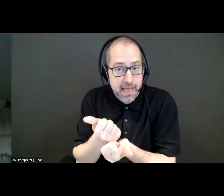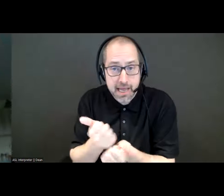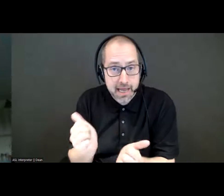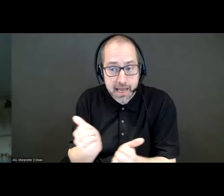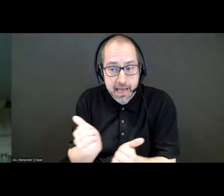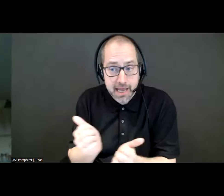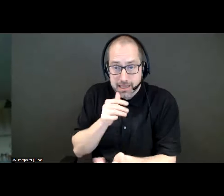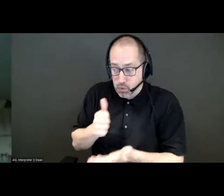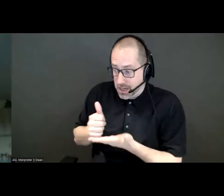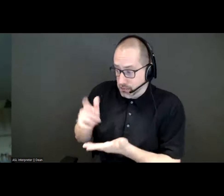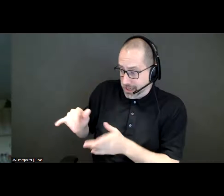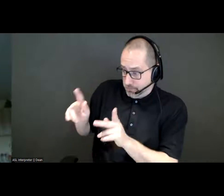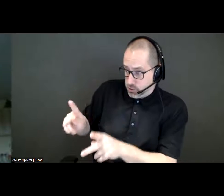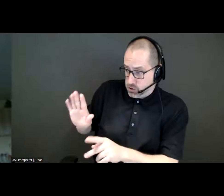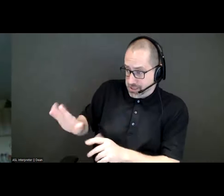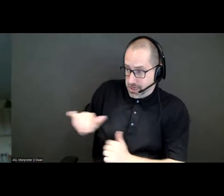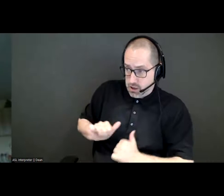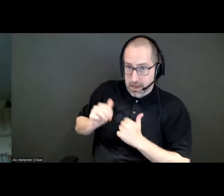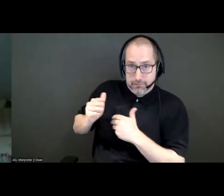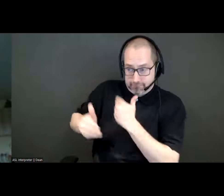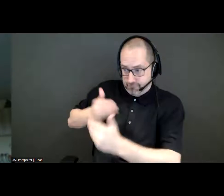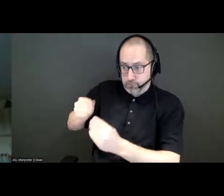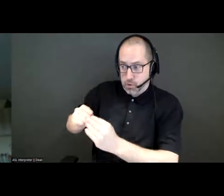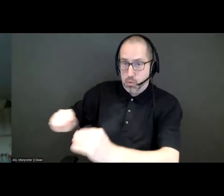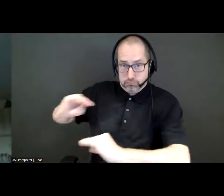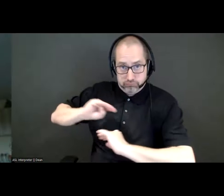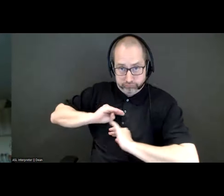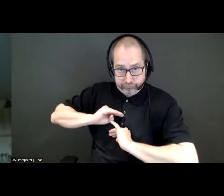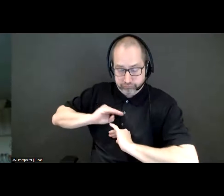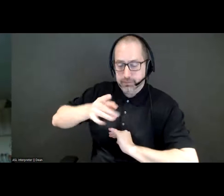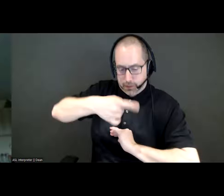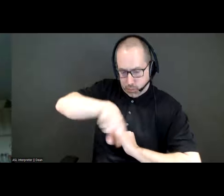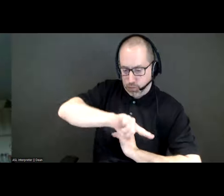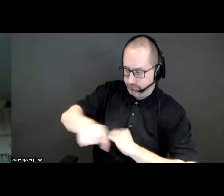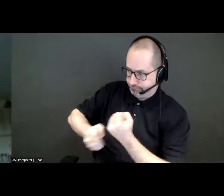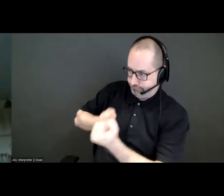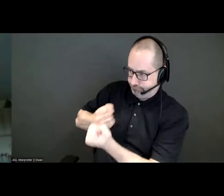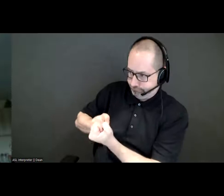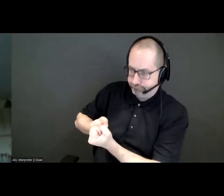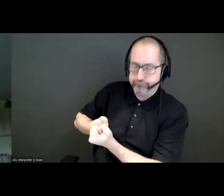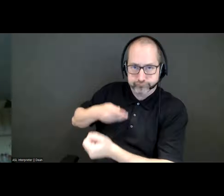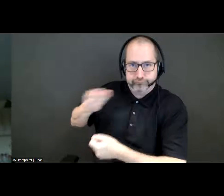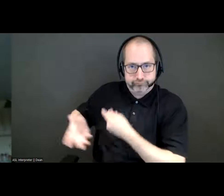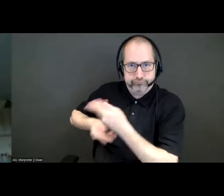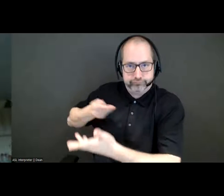that person's life into a more fulfilling forward motion. And so